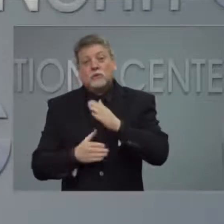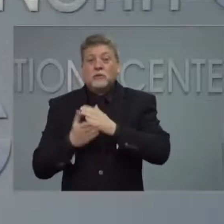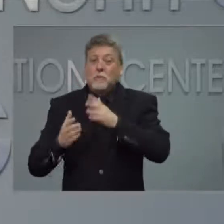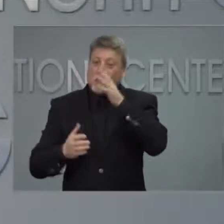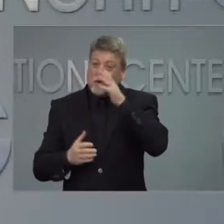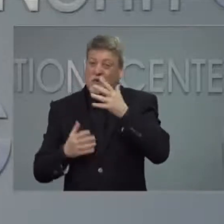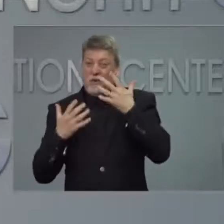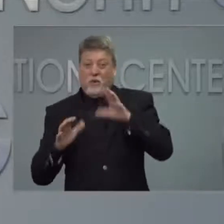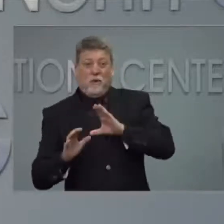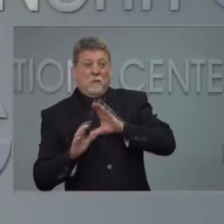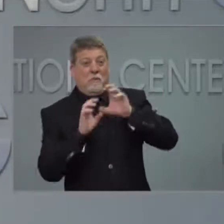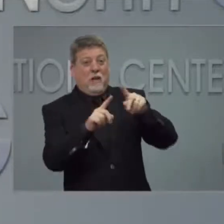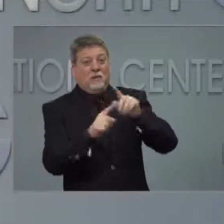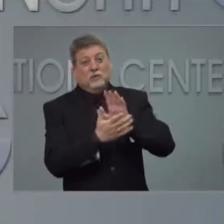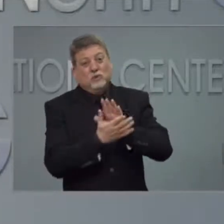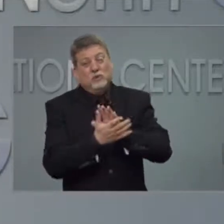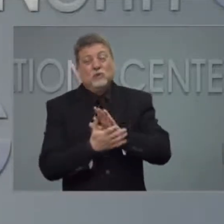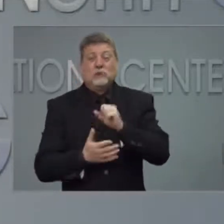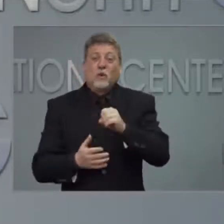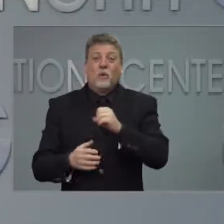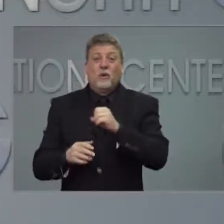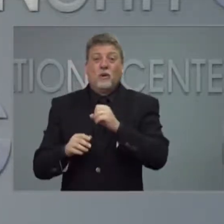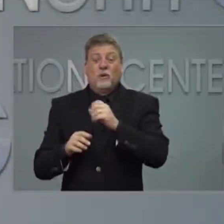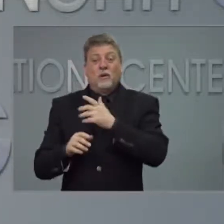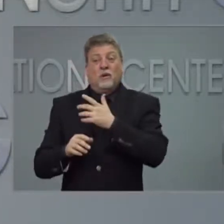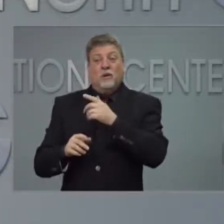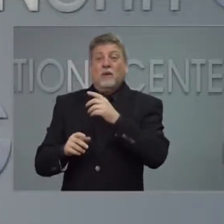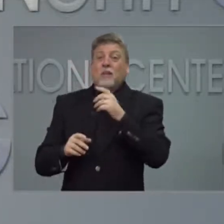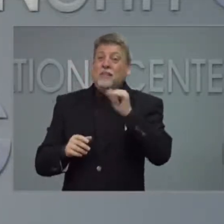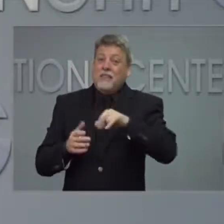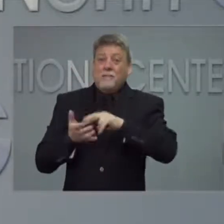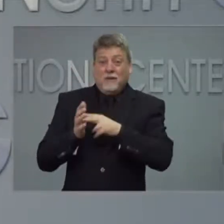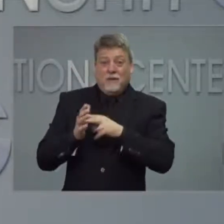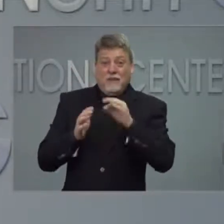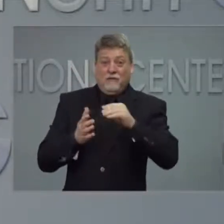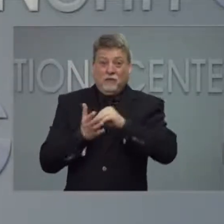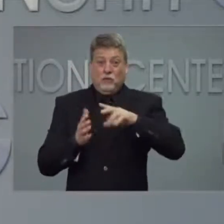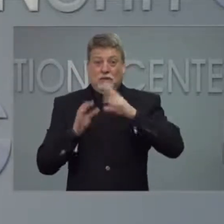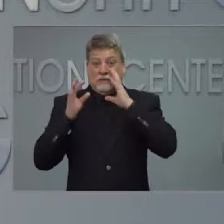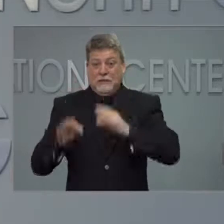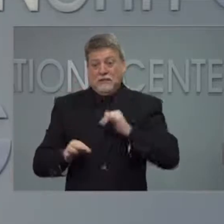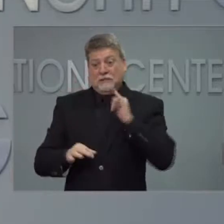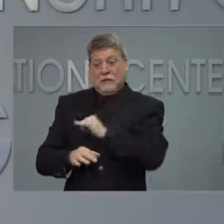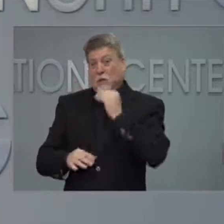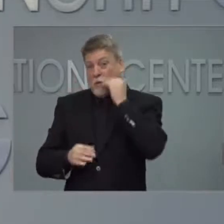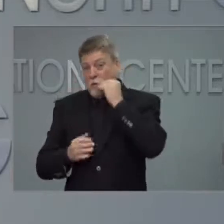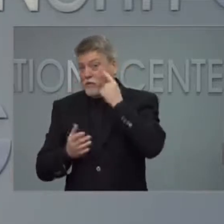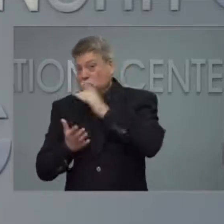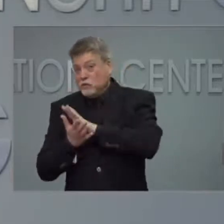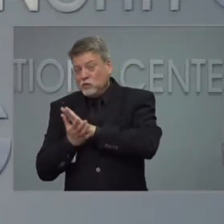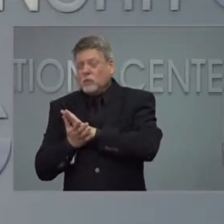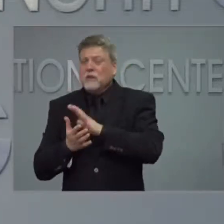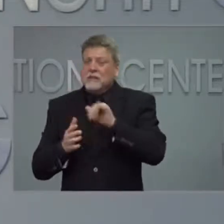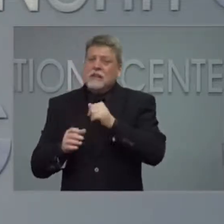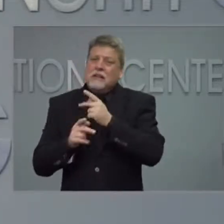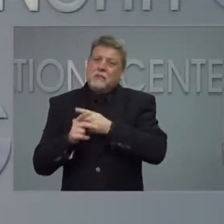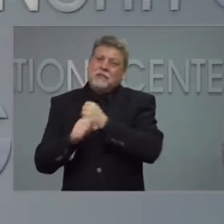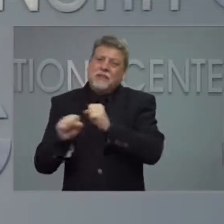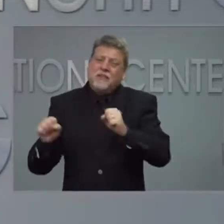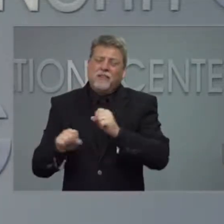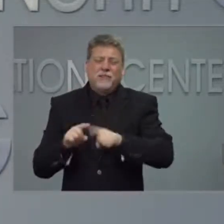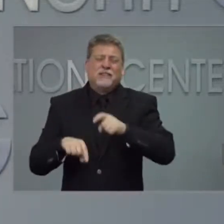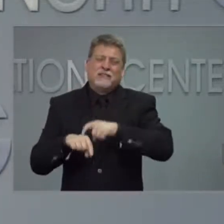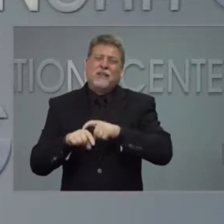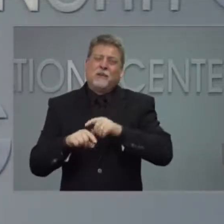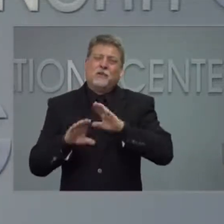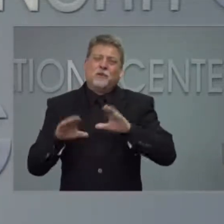in-person learning, so we need to make remote learning as safe and as effective as we can. But it's time to get our children back in school, and we all